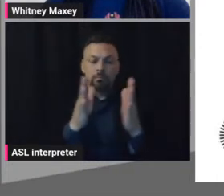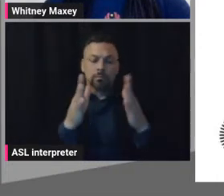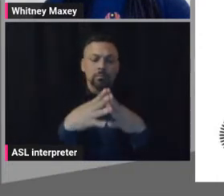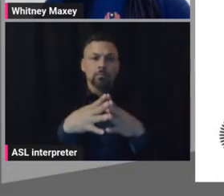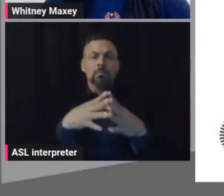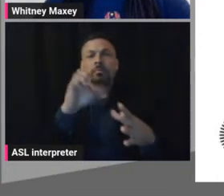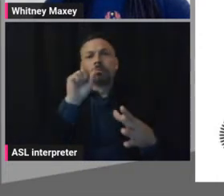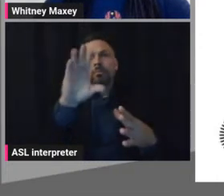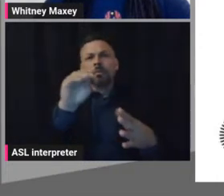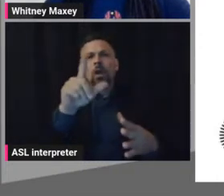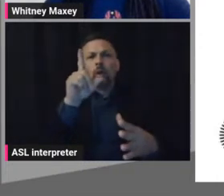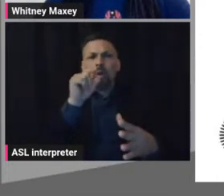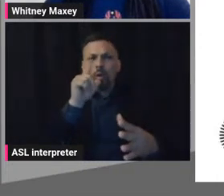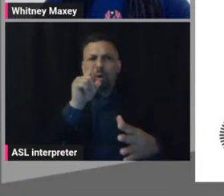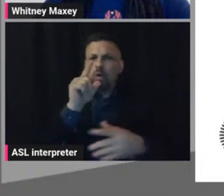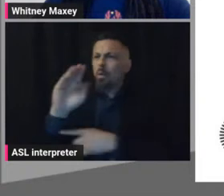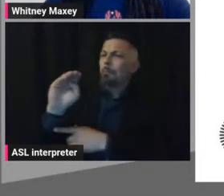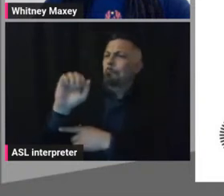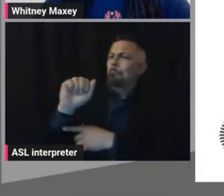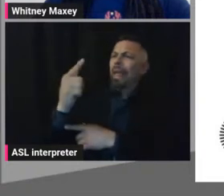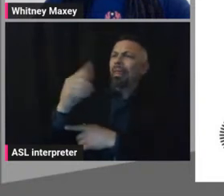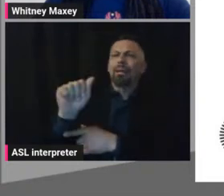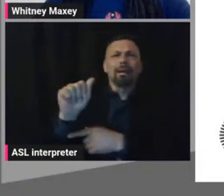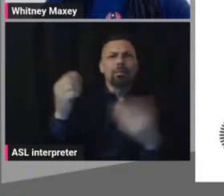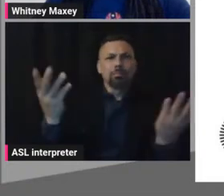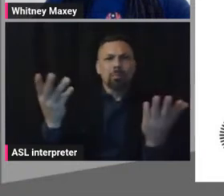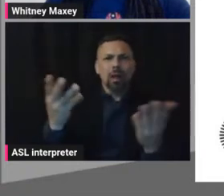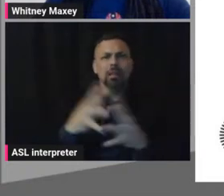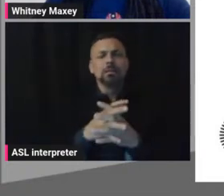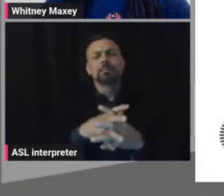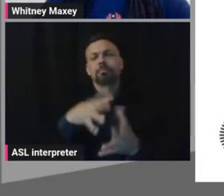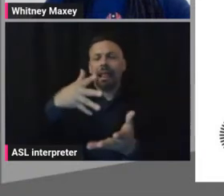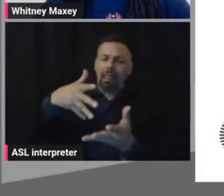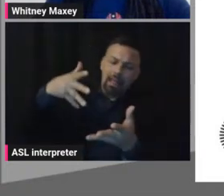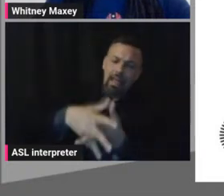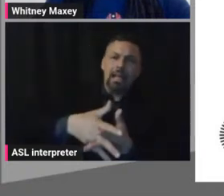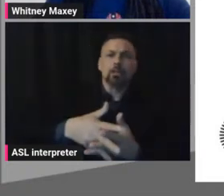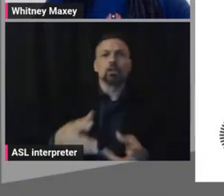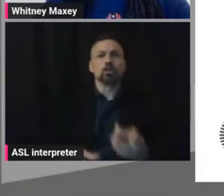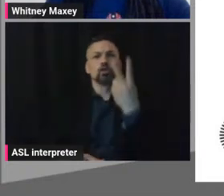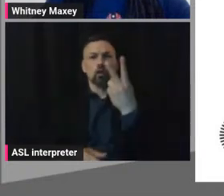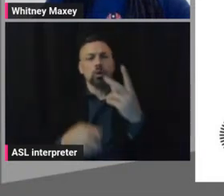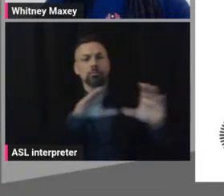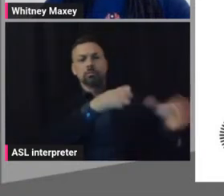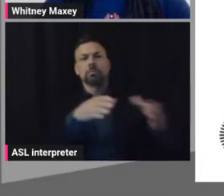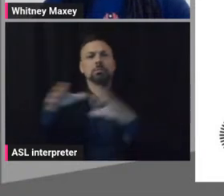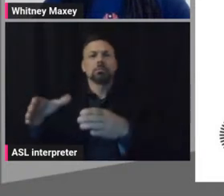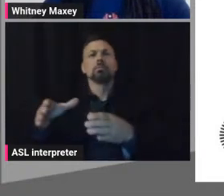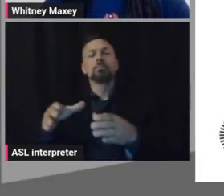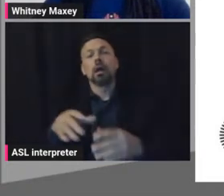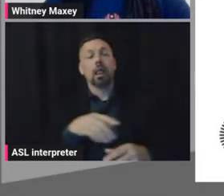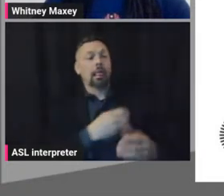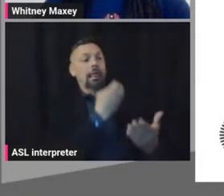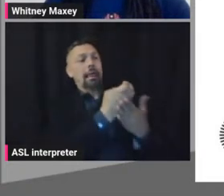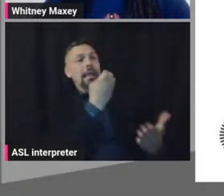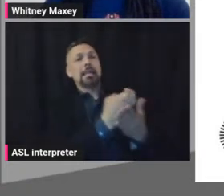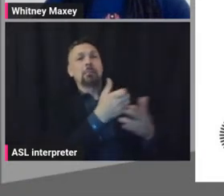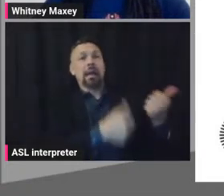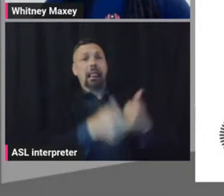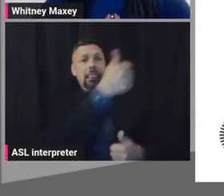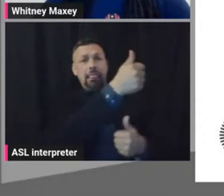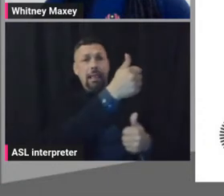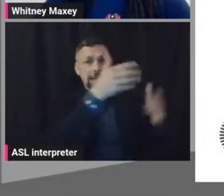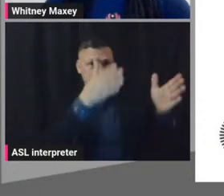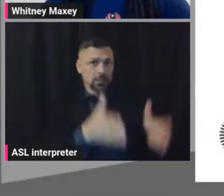So who is MAGA? MAGA is anchored in two powerful constituencies: economic elites who are